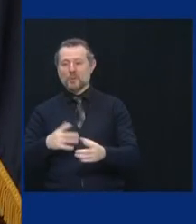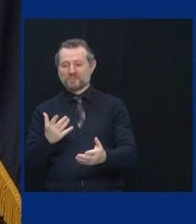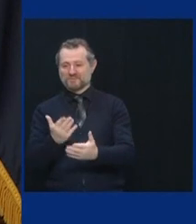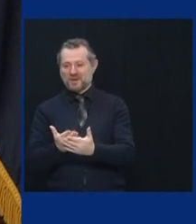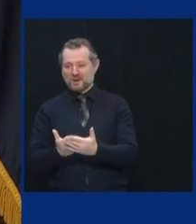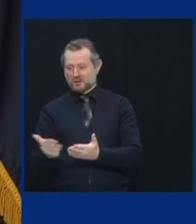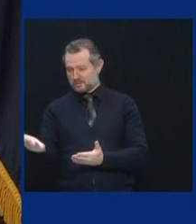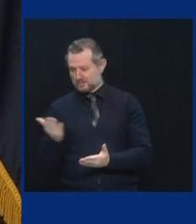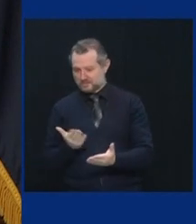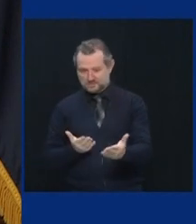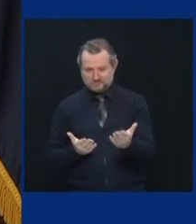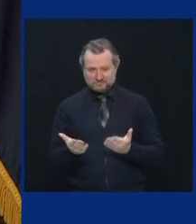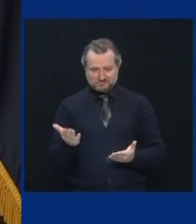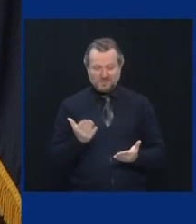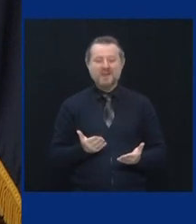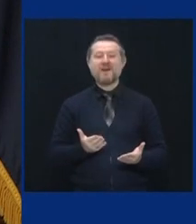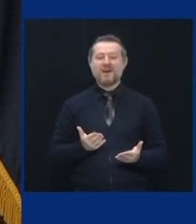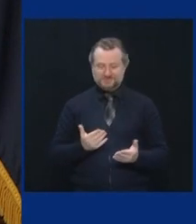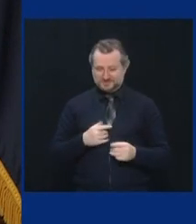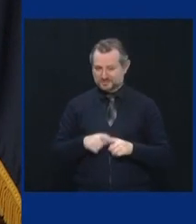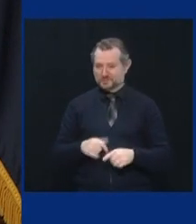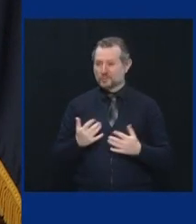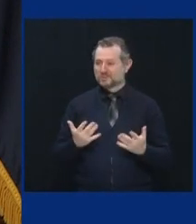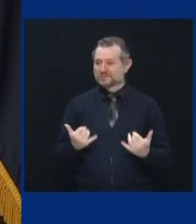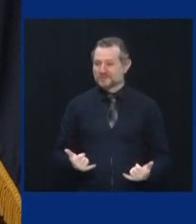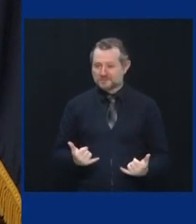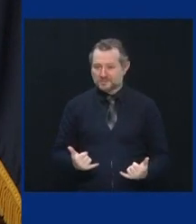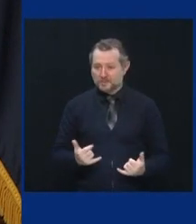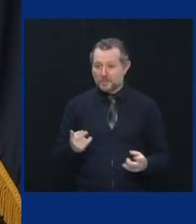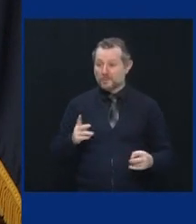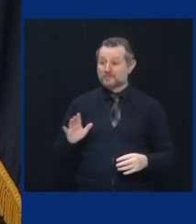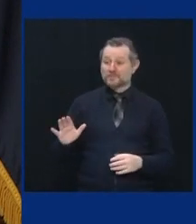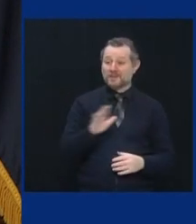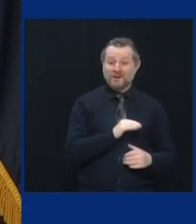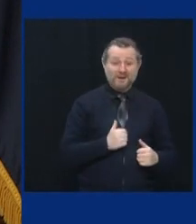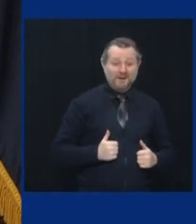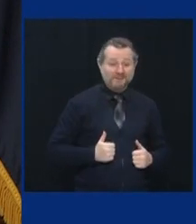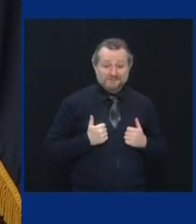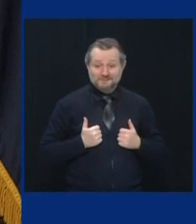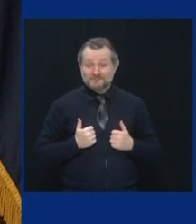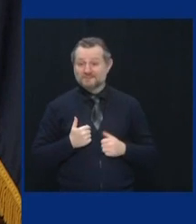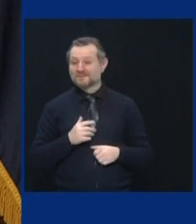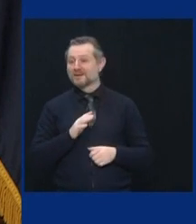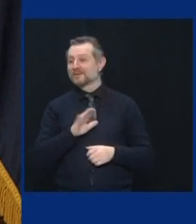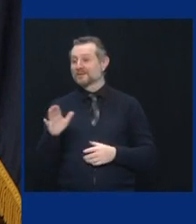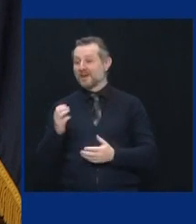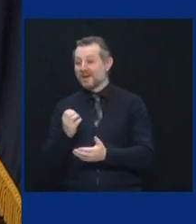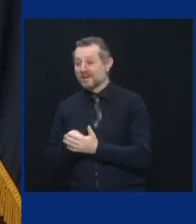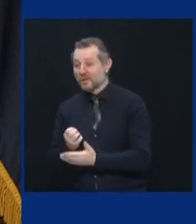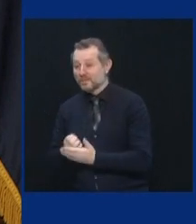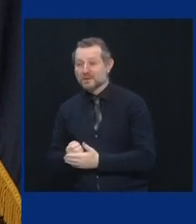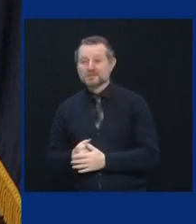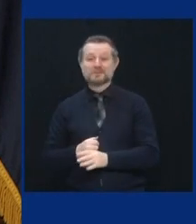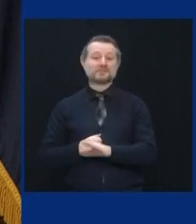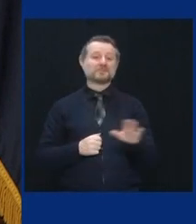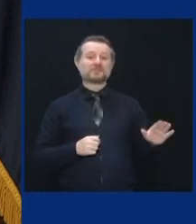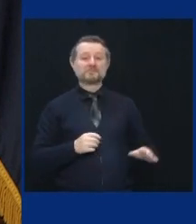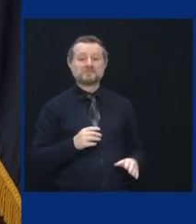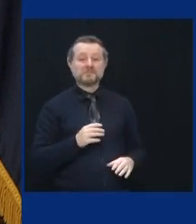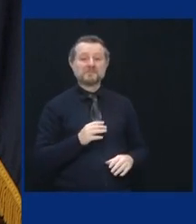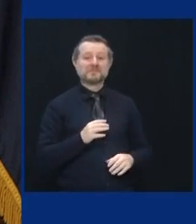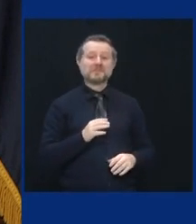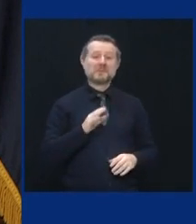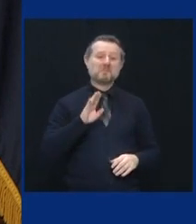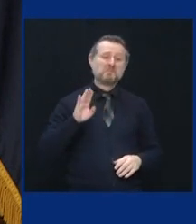about livelihoods and the economy and billions of dollars,